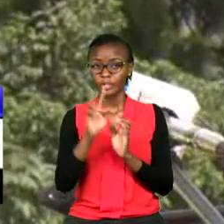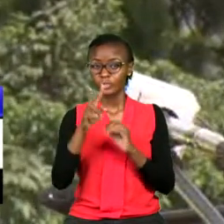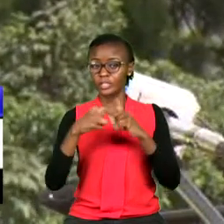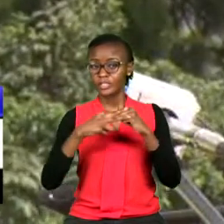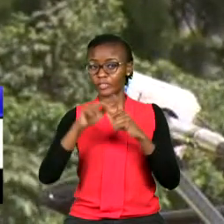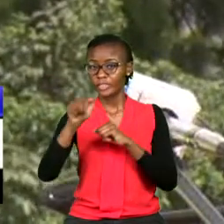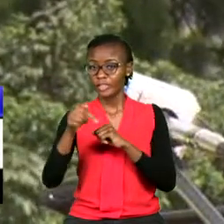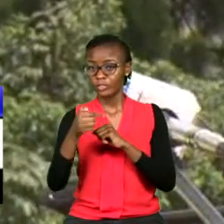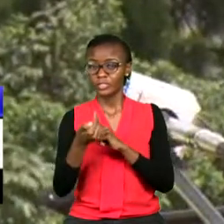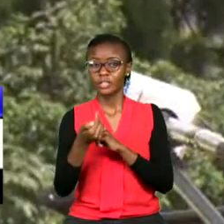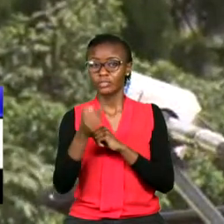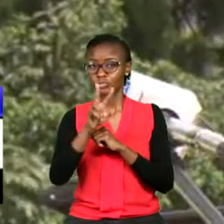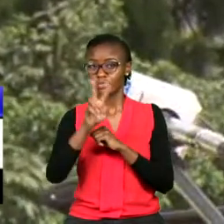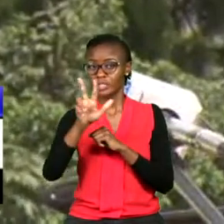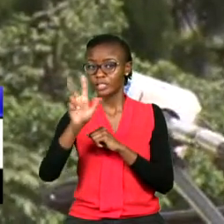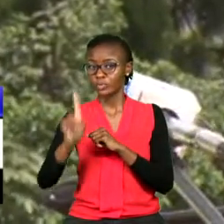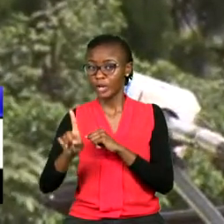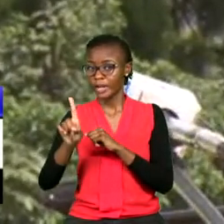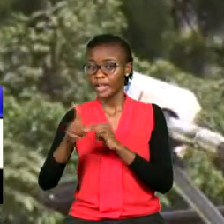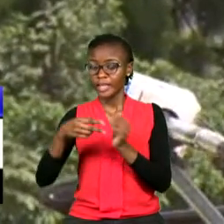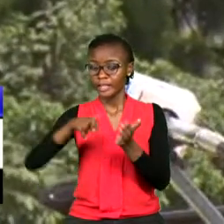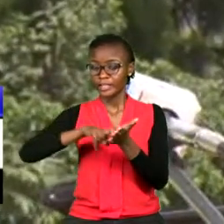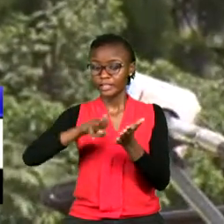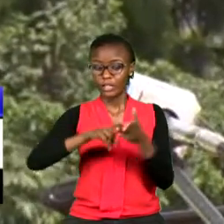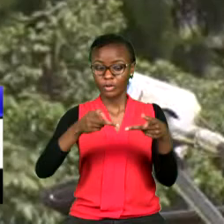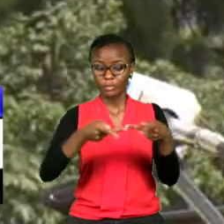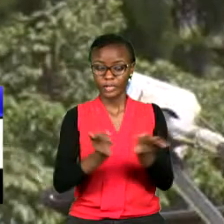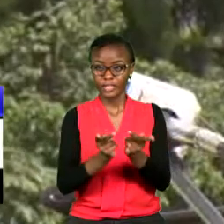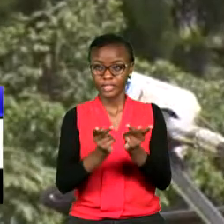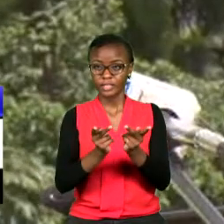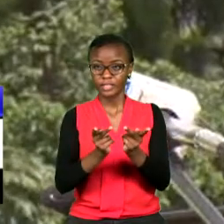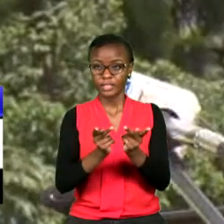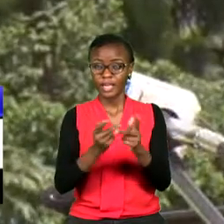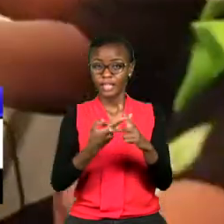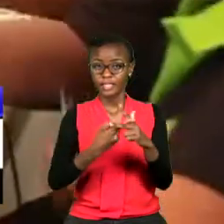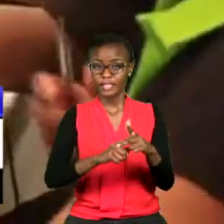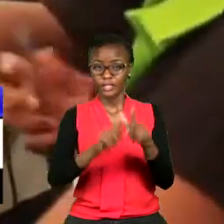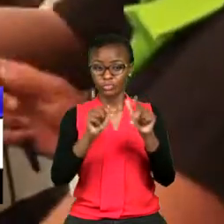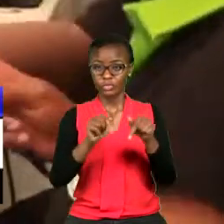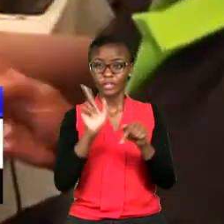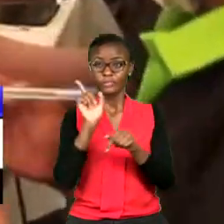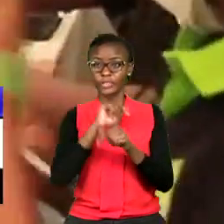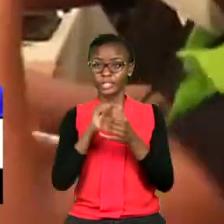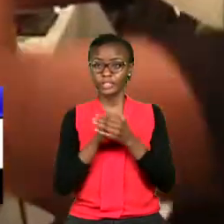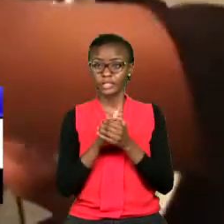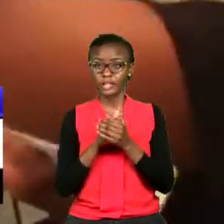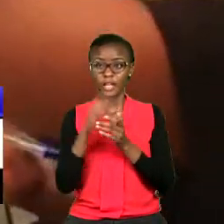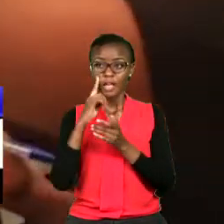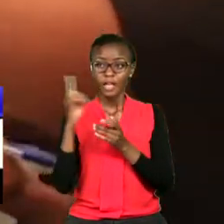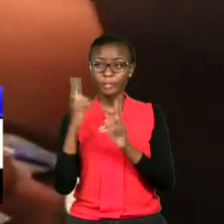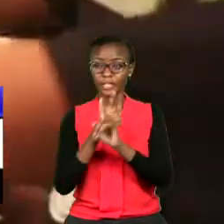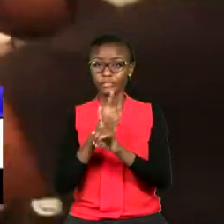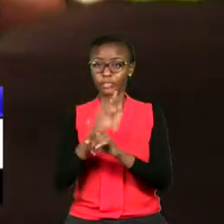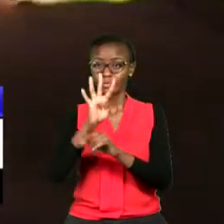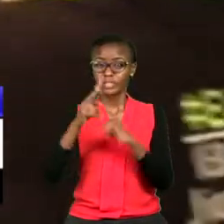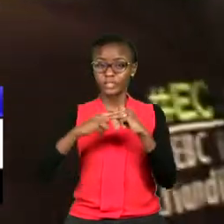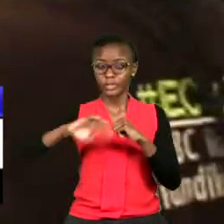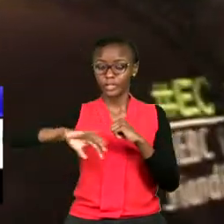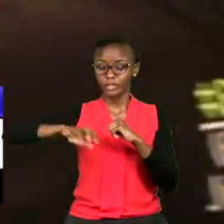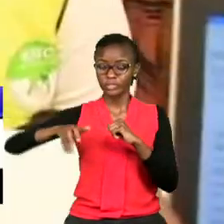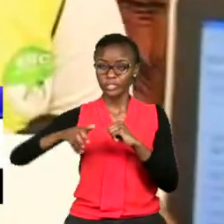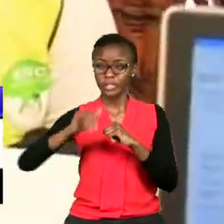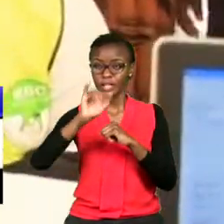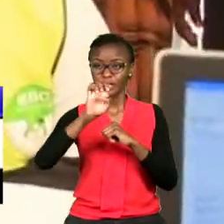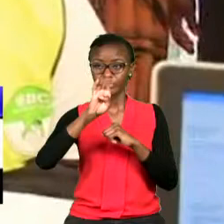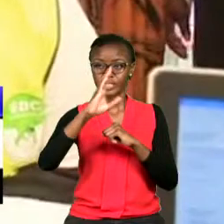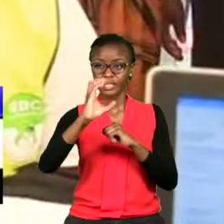27,241 registration centers which have been gazetted today countrywide. Spread across the 47 counties,